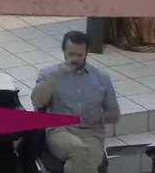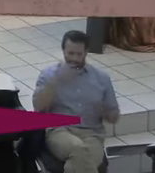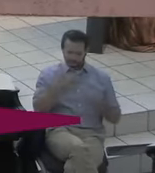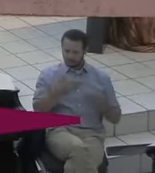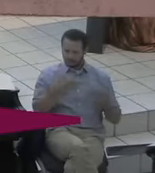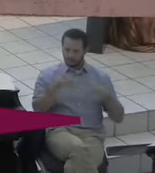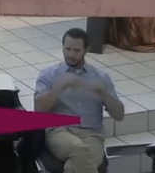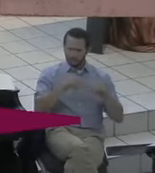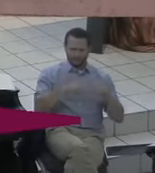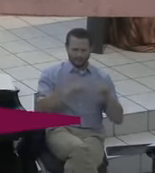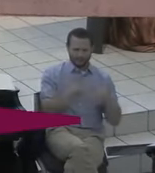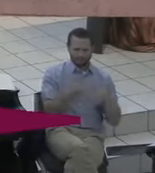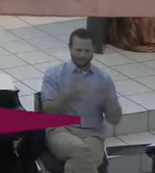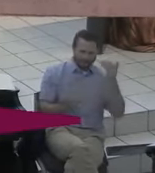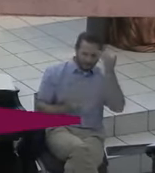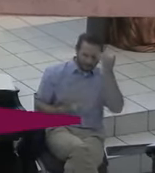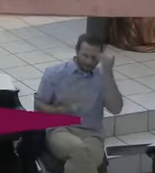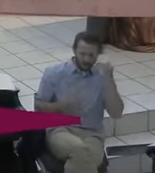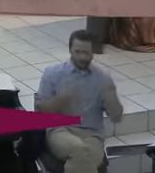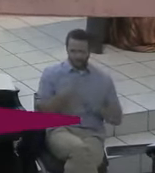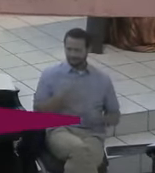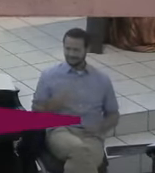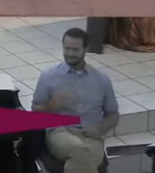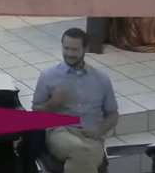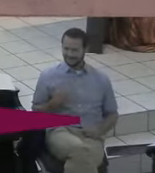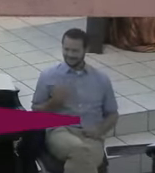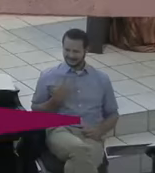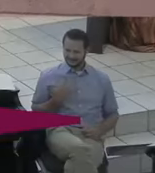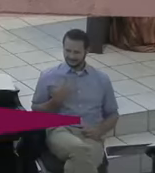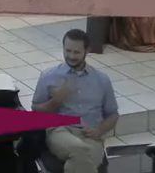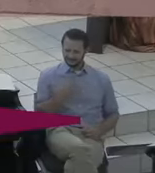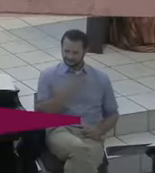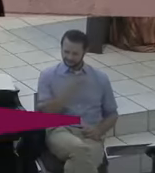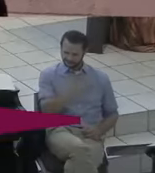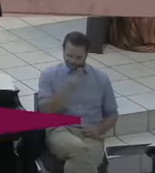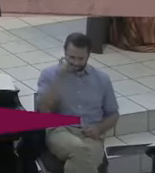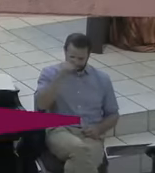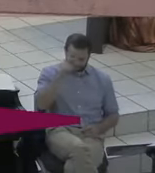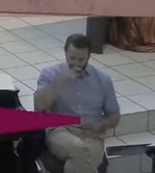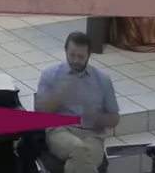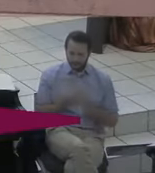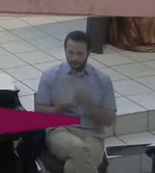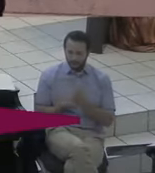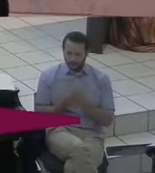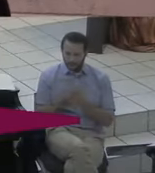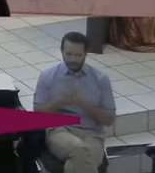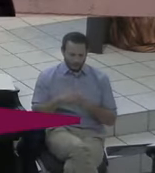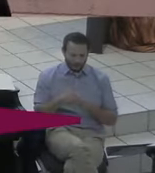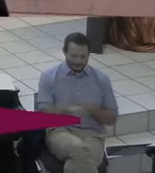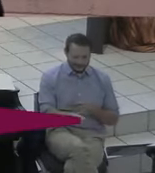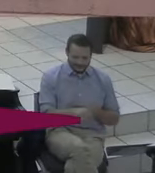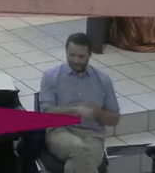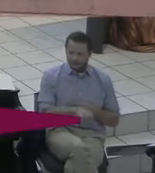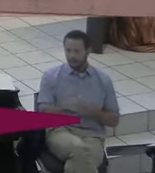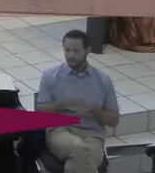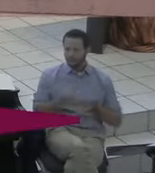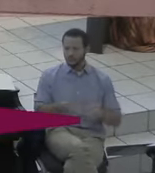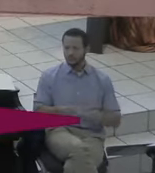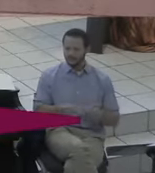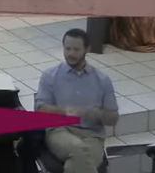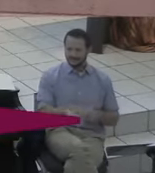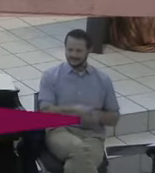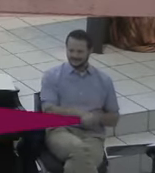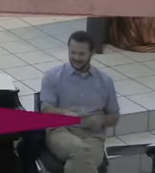knowledge and beyond feeling. And his wisdom indeed moved to his feet and to his